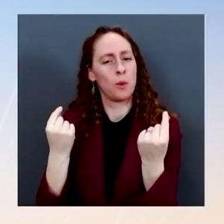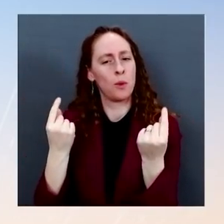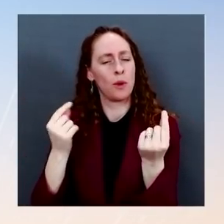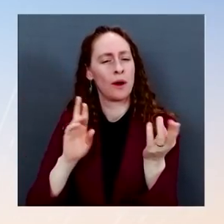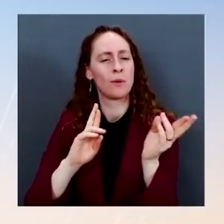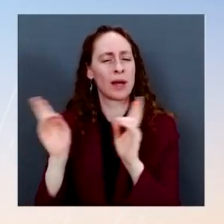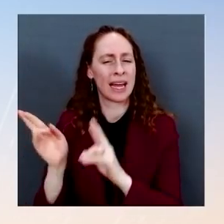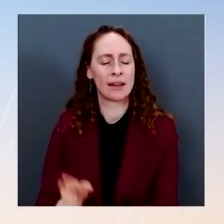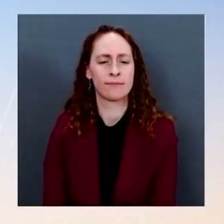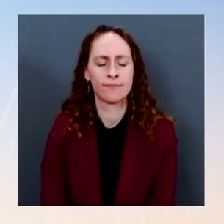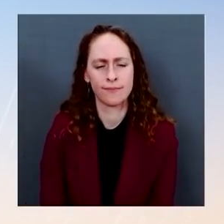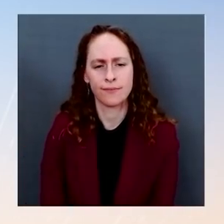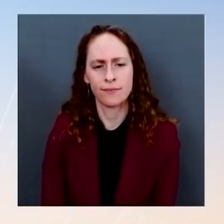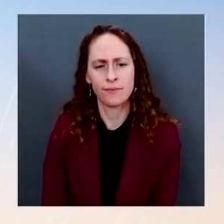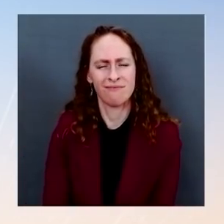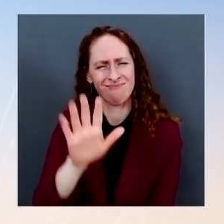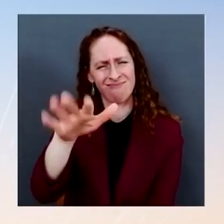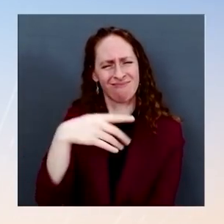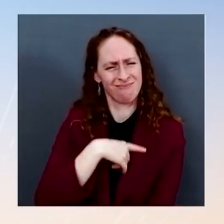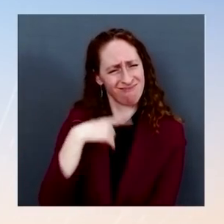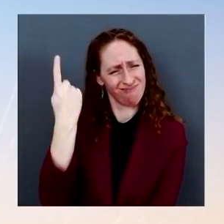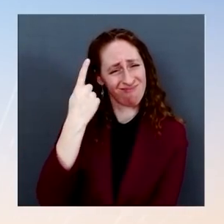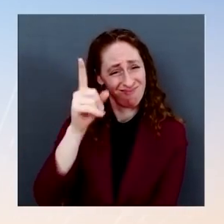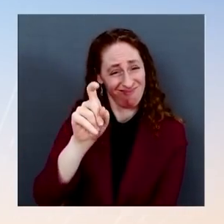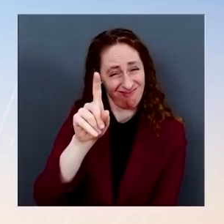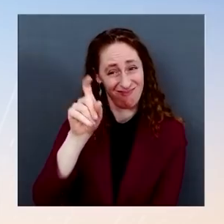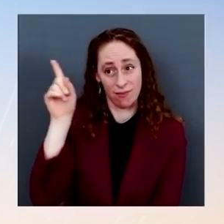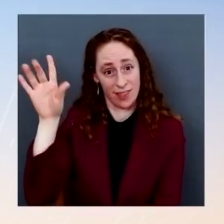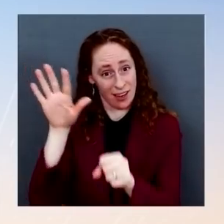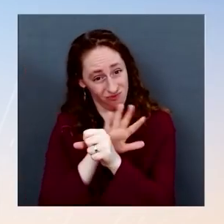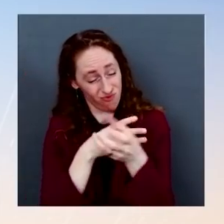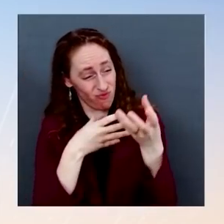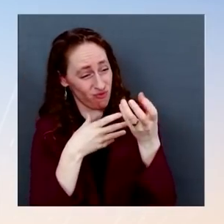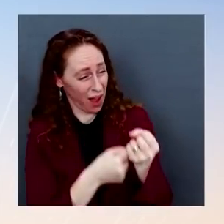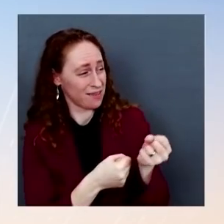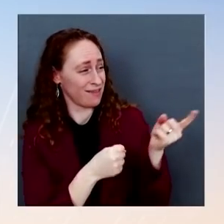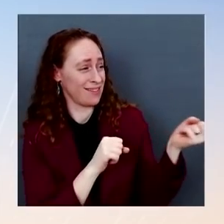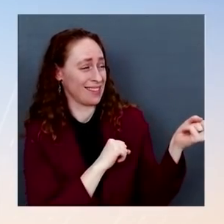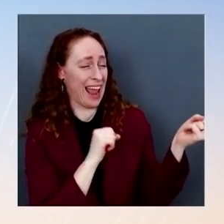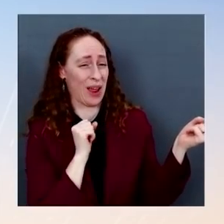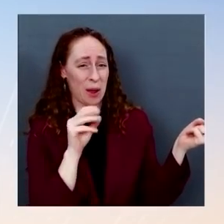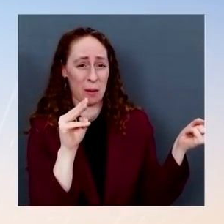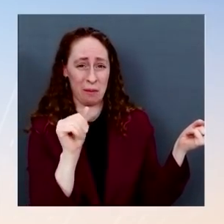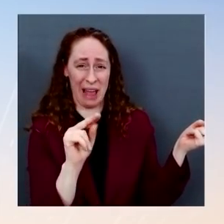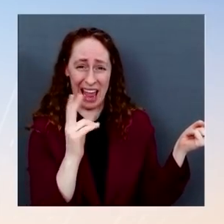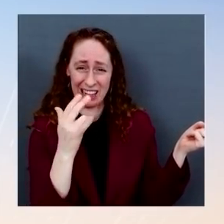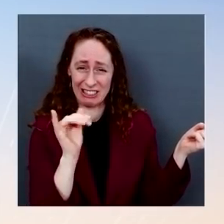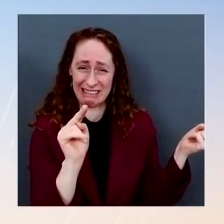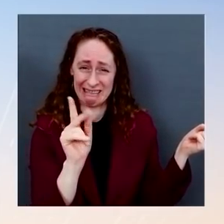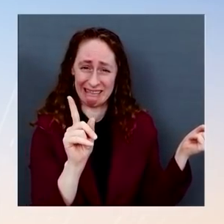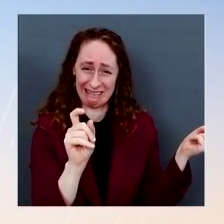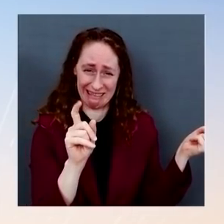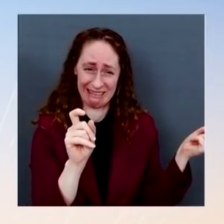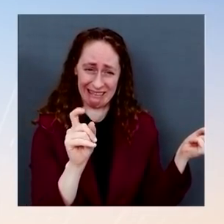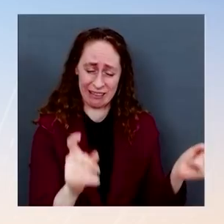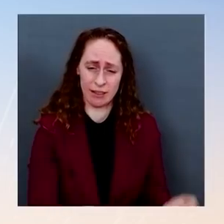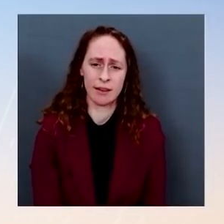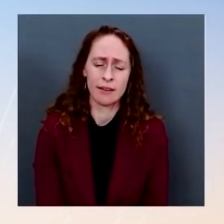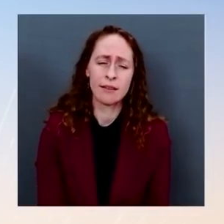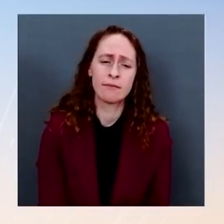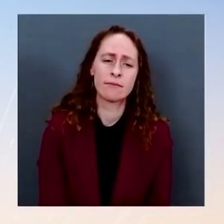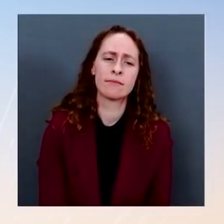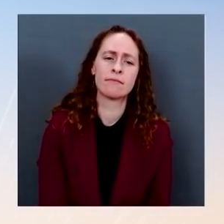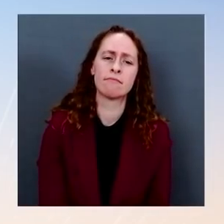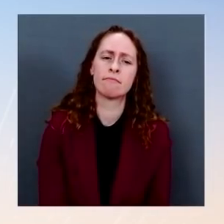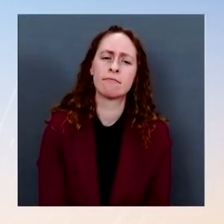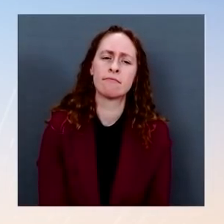made clear what the course of events were over the last couple of weeks. It was important for the American people to know and see that. But he